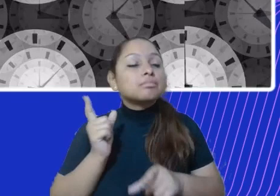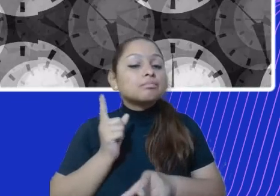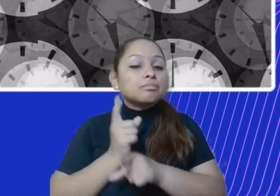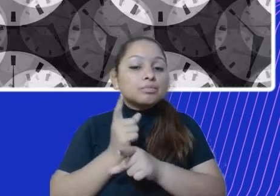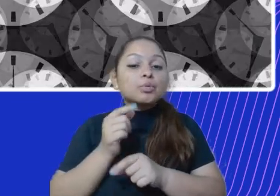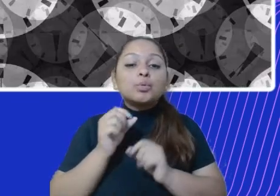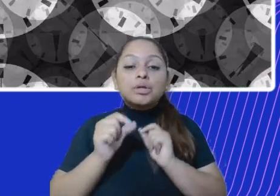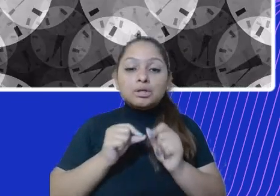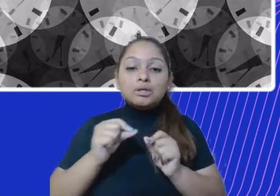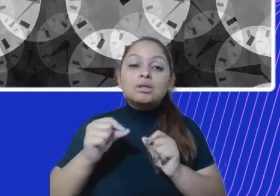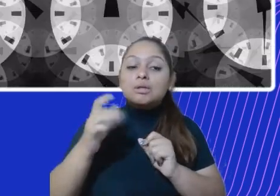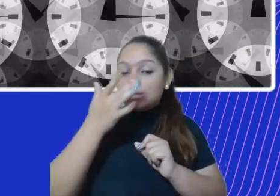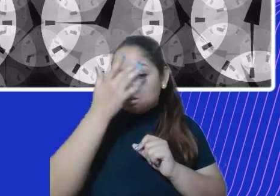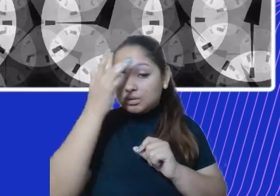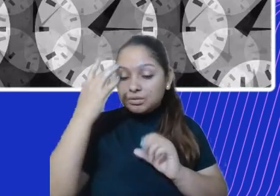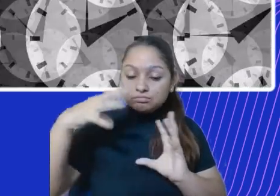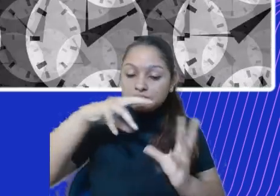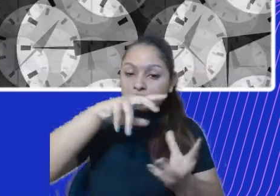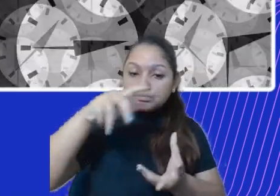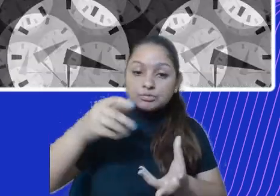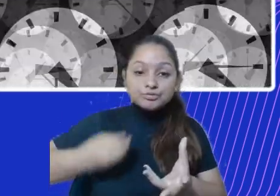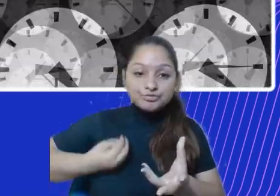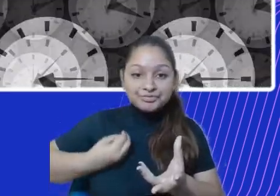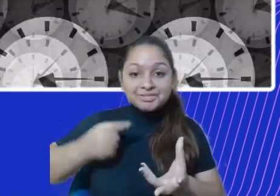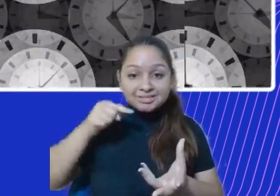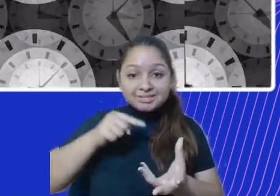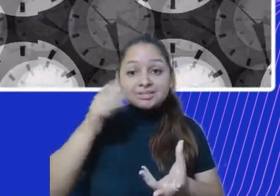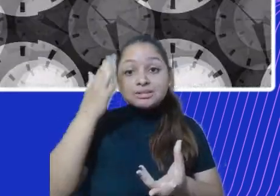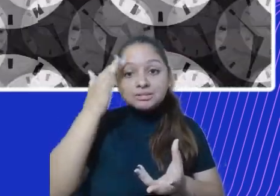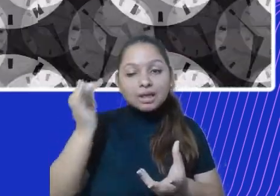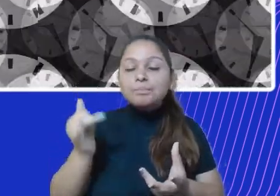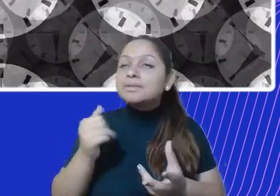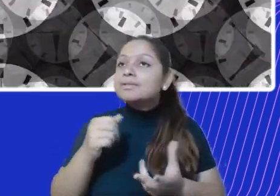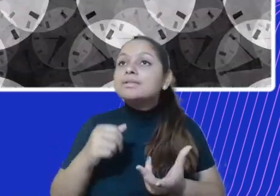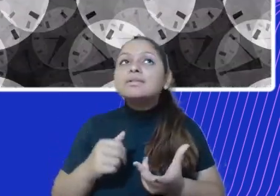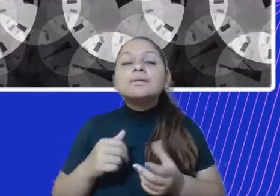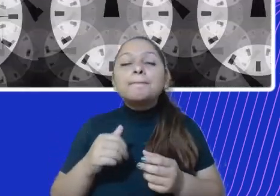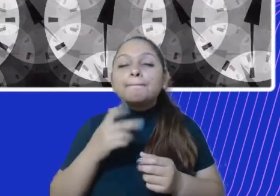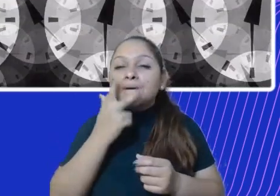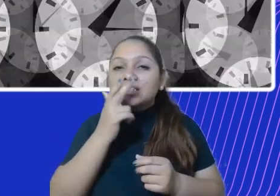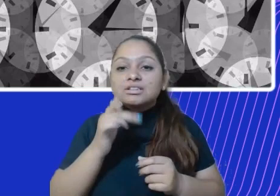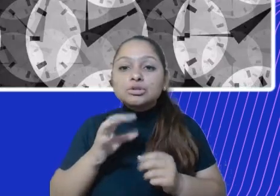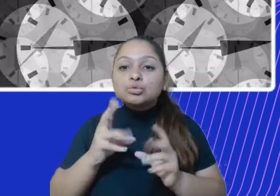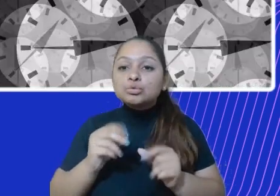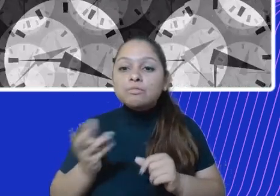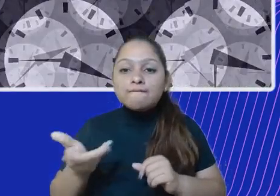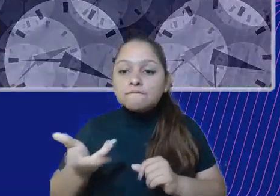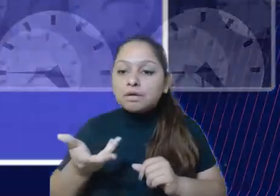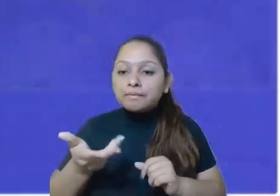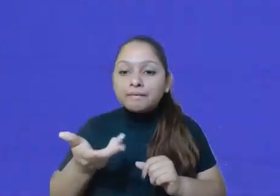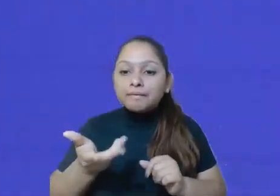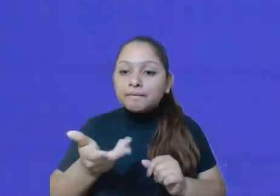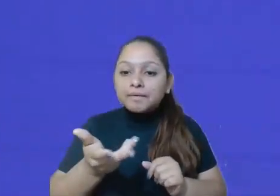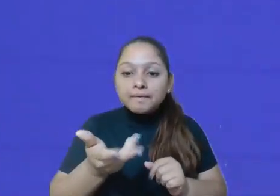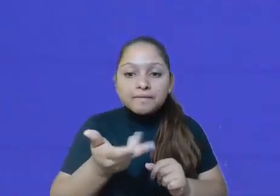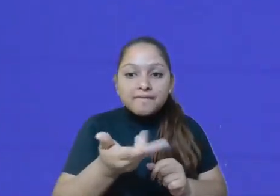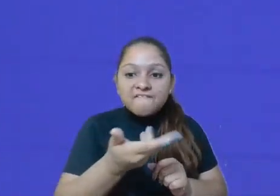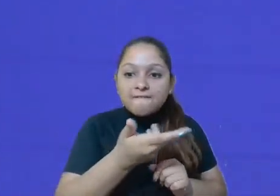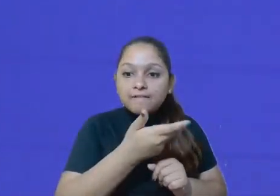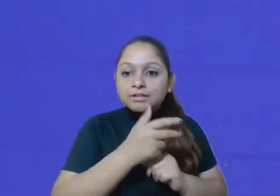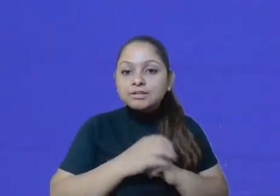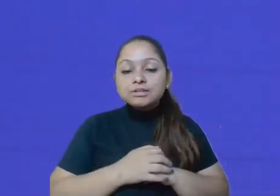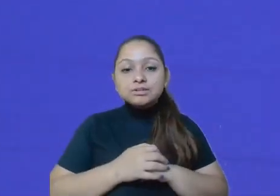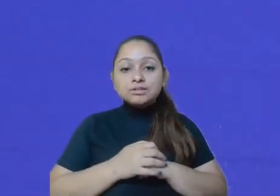perspective. Everybody on Earth knows that we are accelerating, and we are in an obsession of acceleration. We think